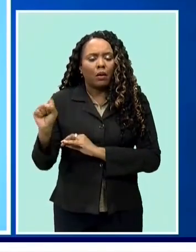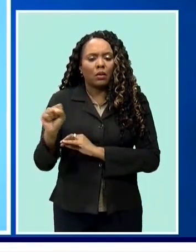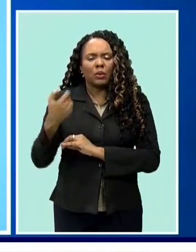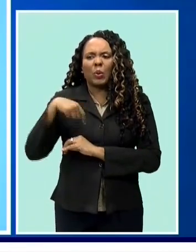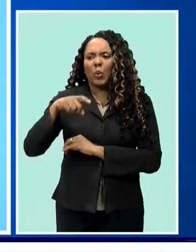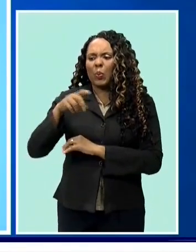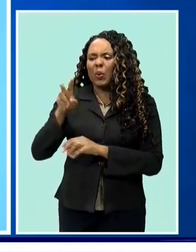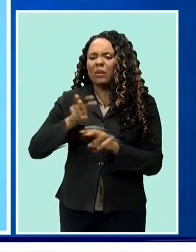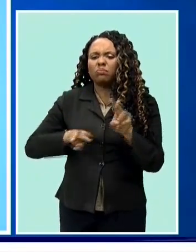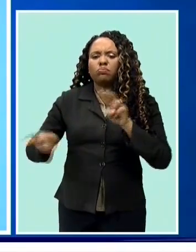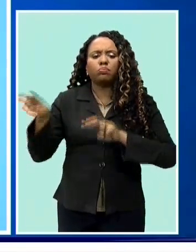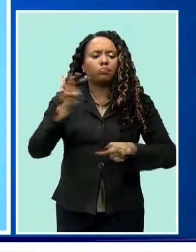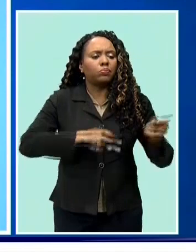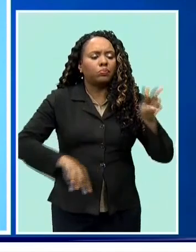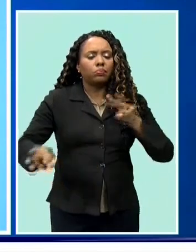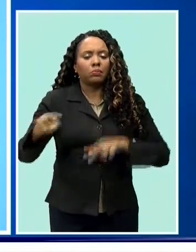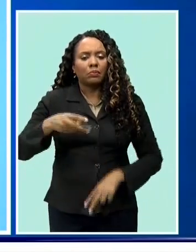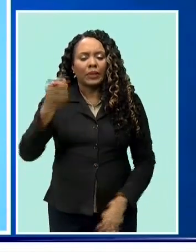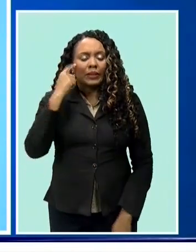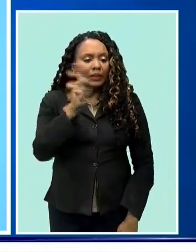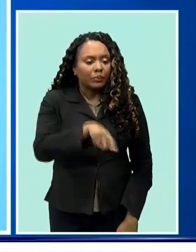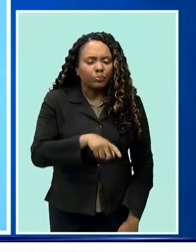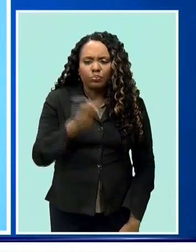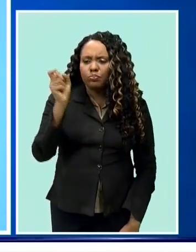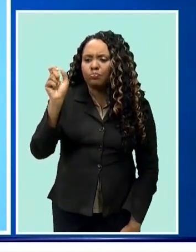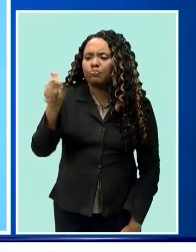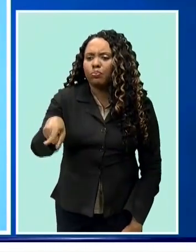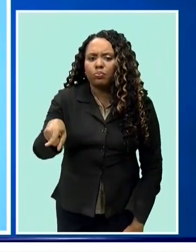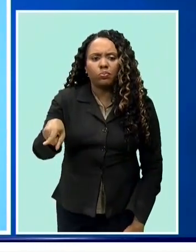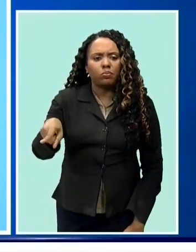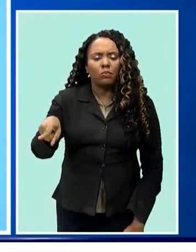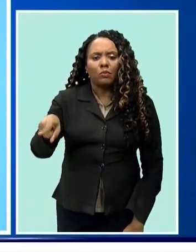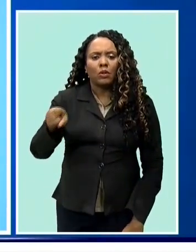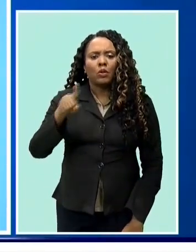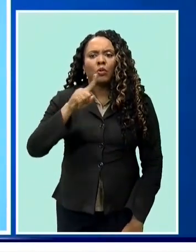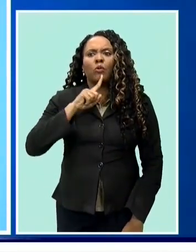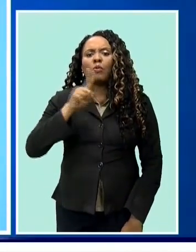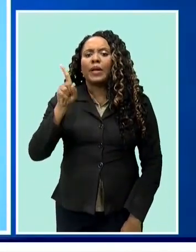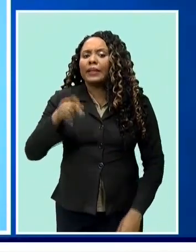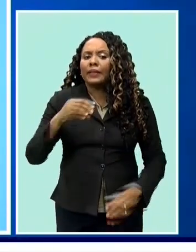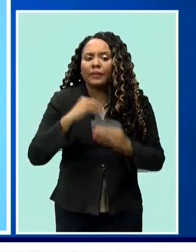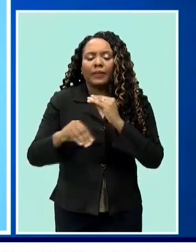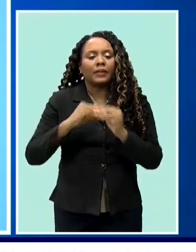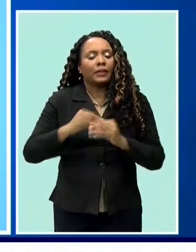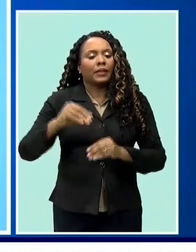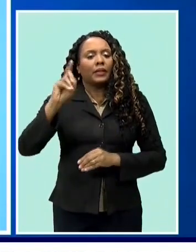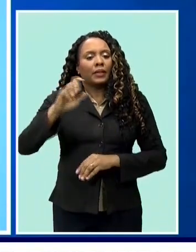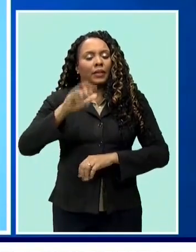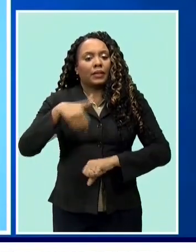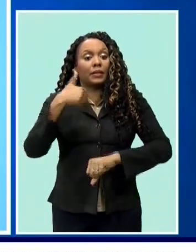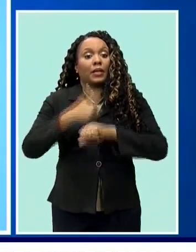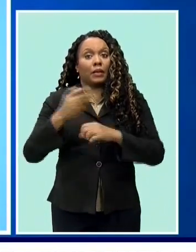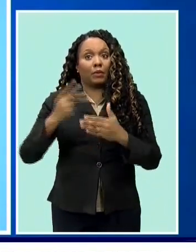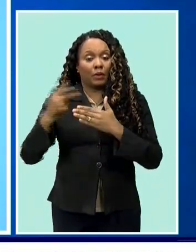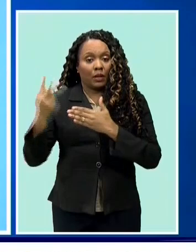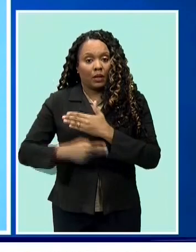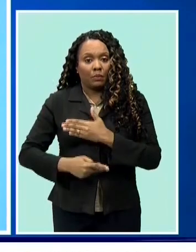ones that were deemed to be absolutely critical, and measures are being put in place. There's a $2